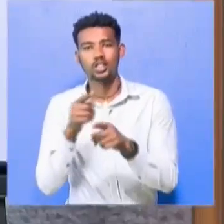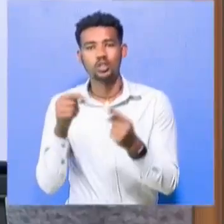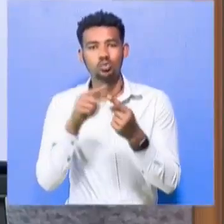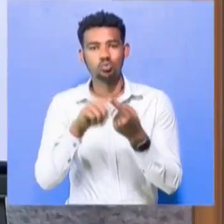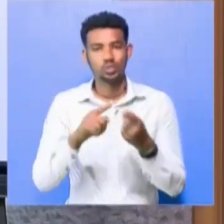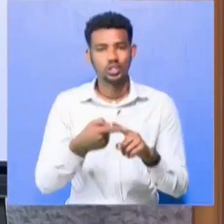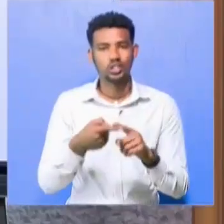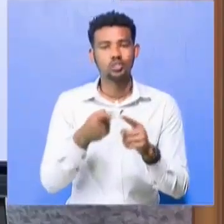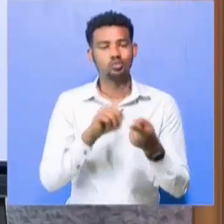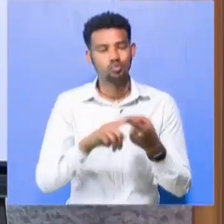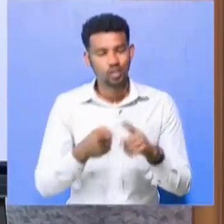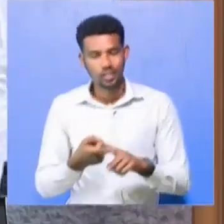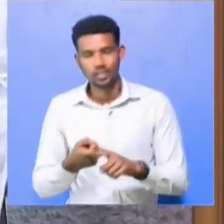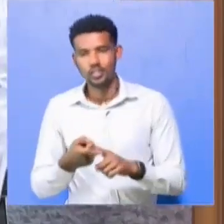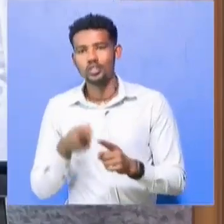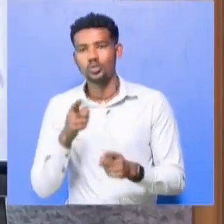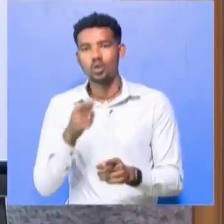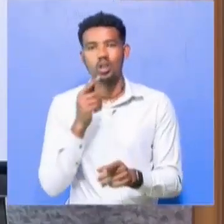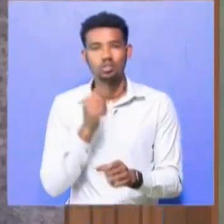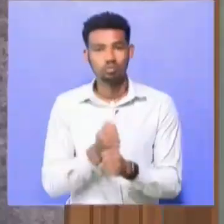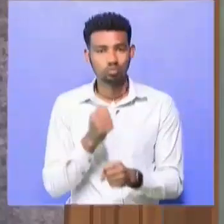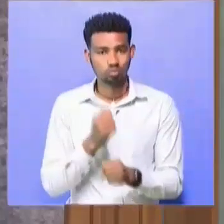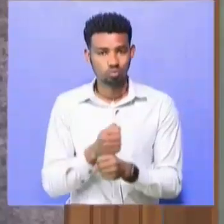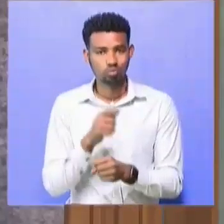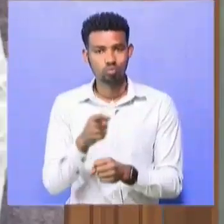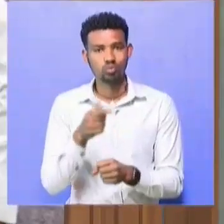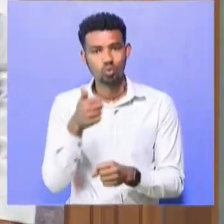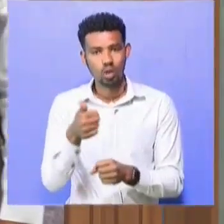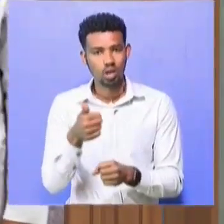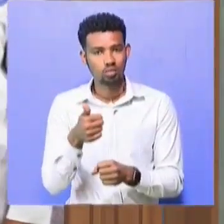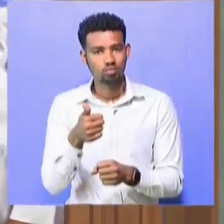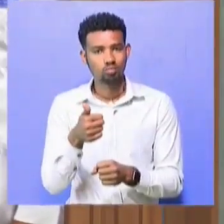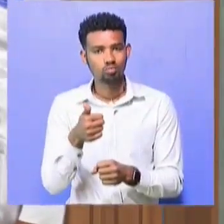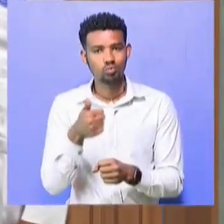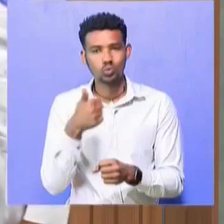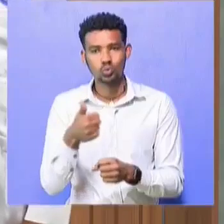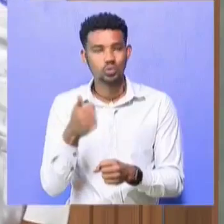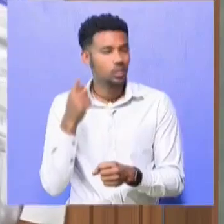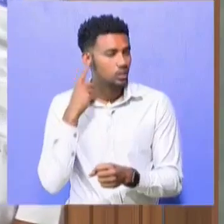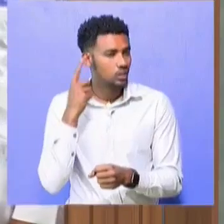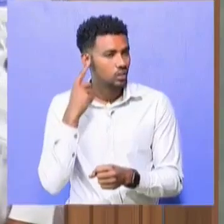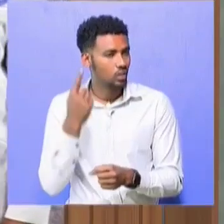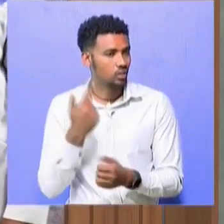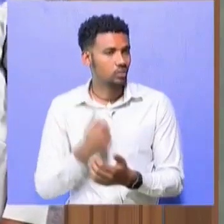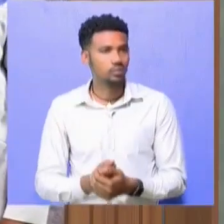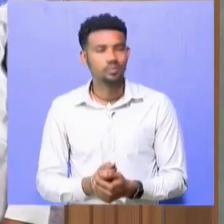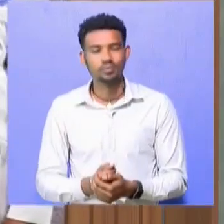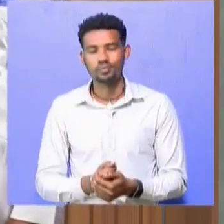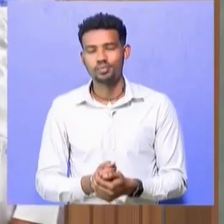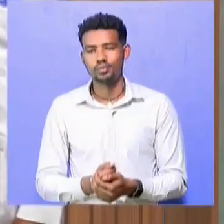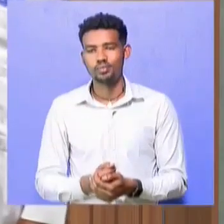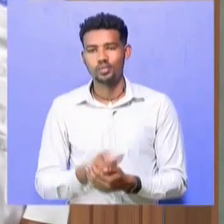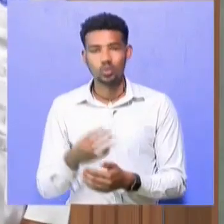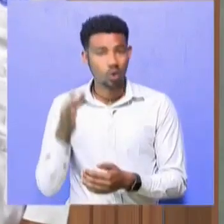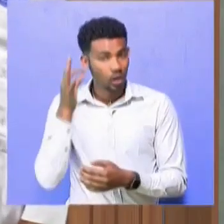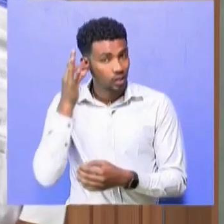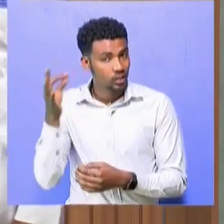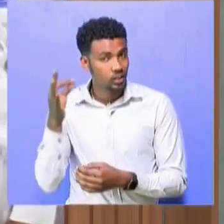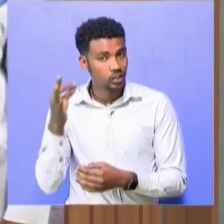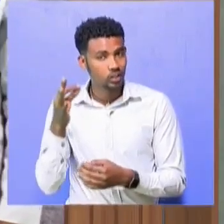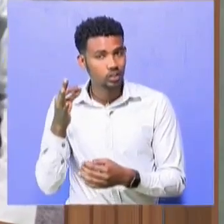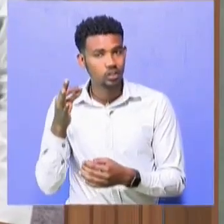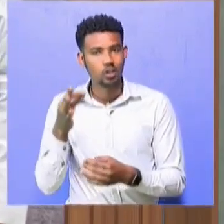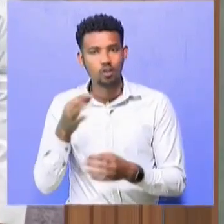if you are doing it well, I'm sure that you are a good listener. Yeah. So while you are listening, you should focus